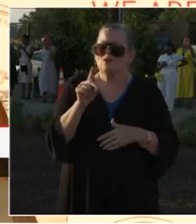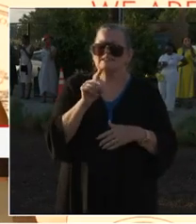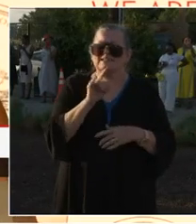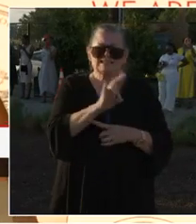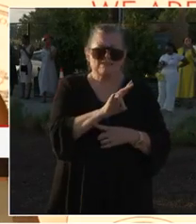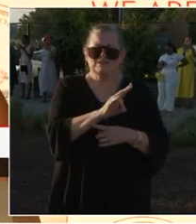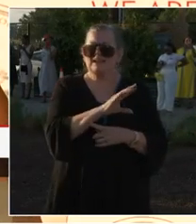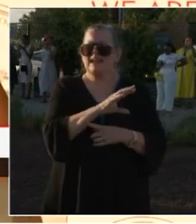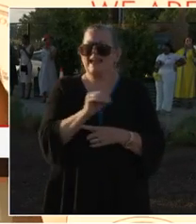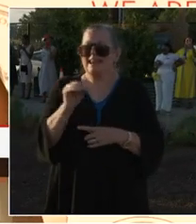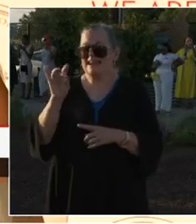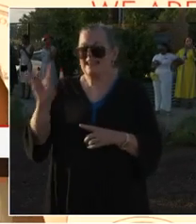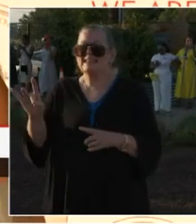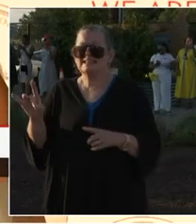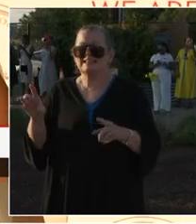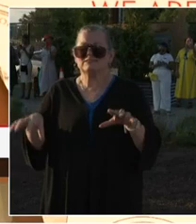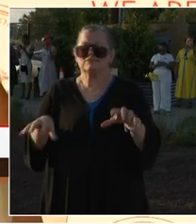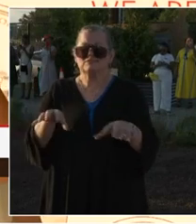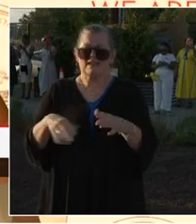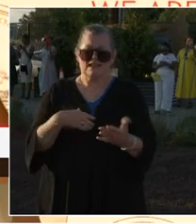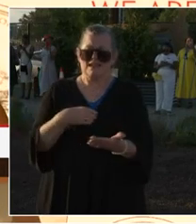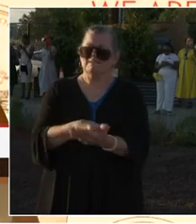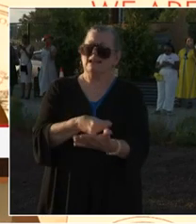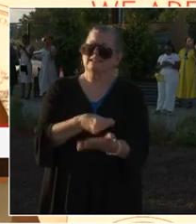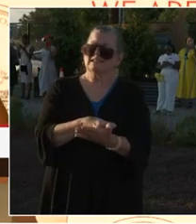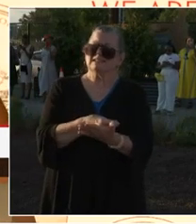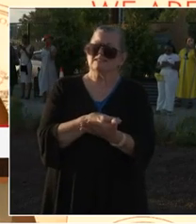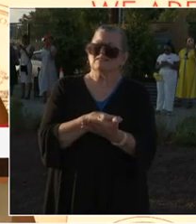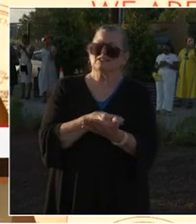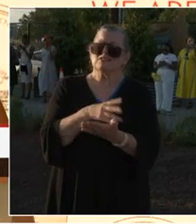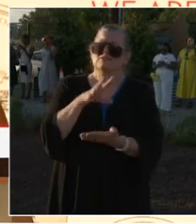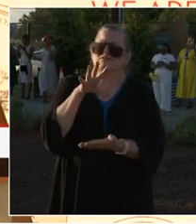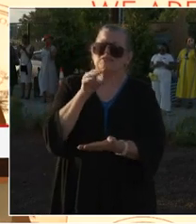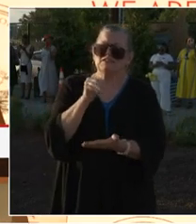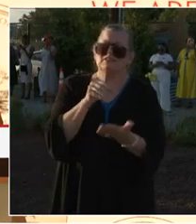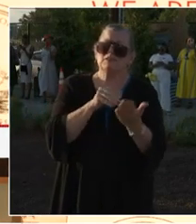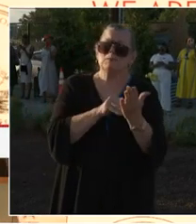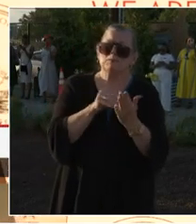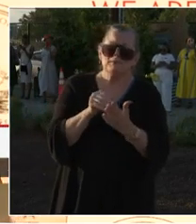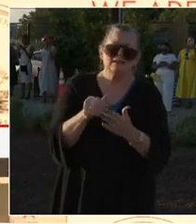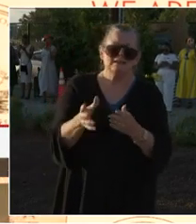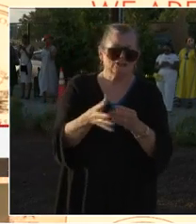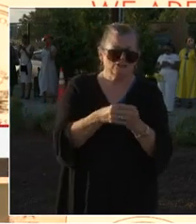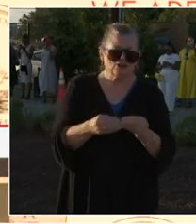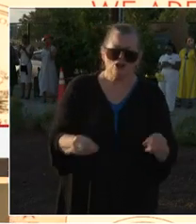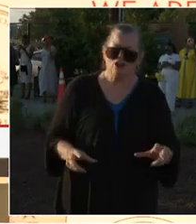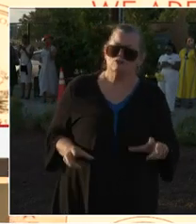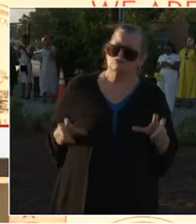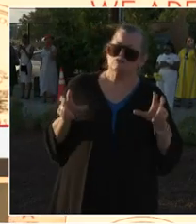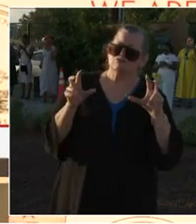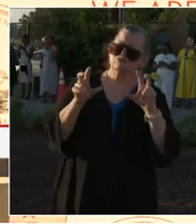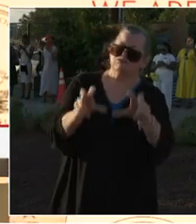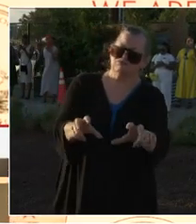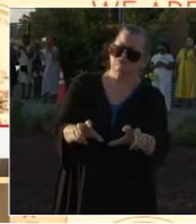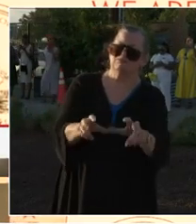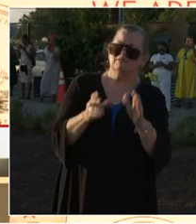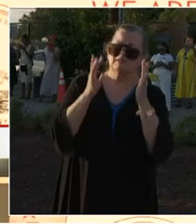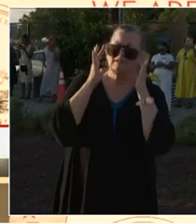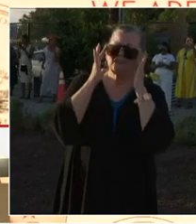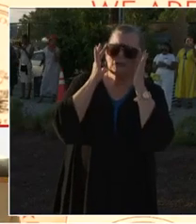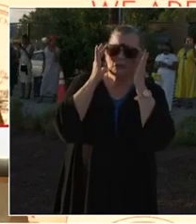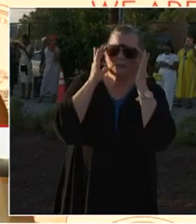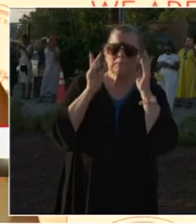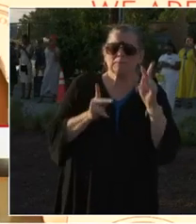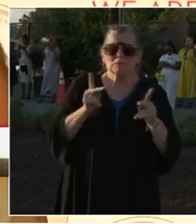8. So that fund is a $50 million fund to help people open businesses,